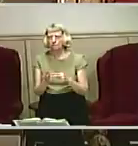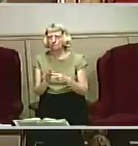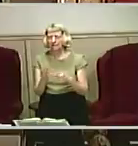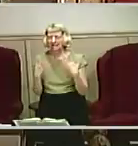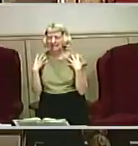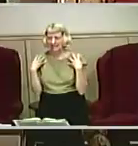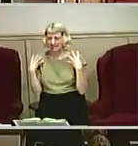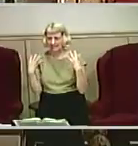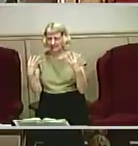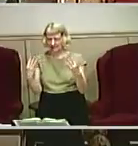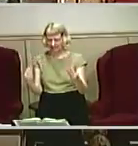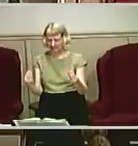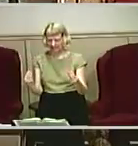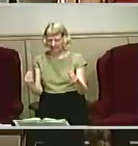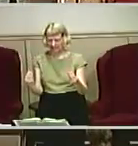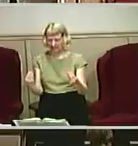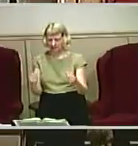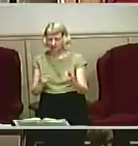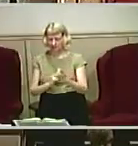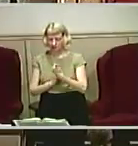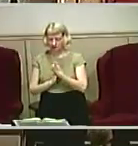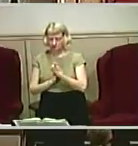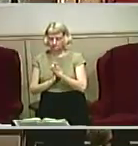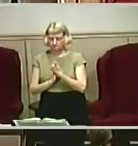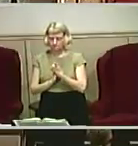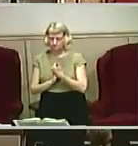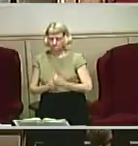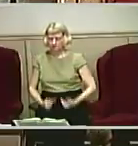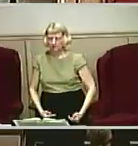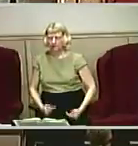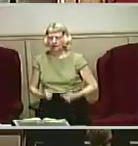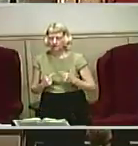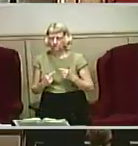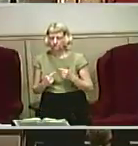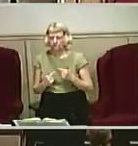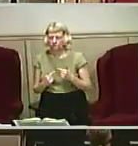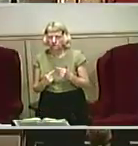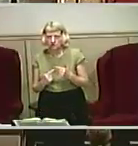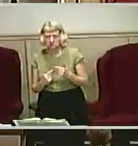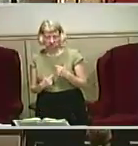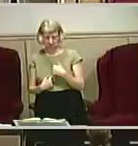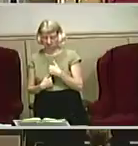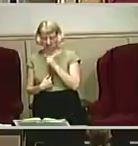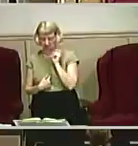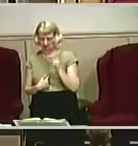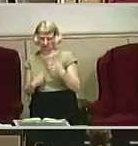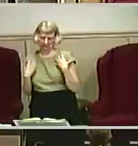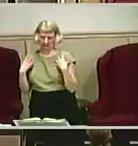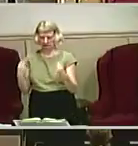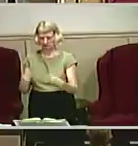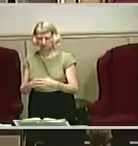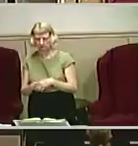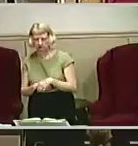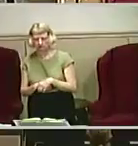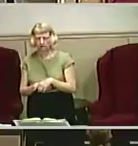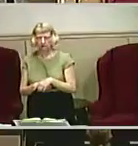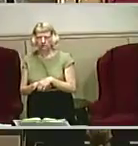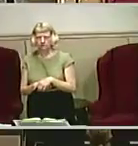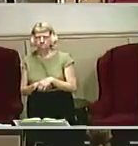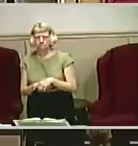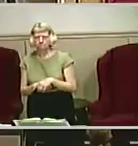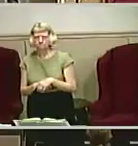healing in our own lives. You say, well, I don't need to be healed.